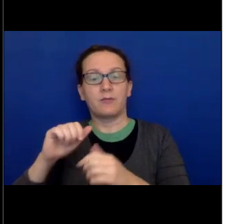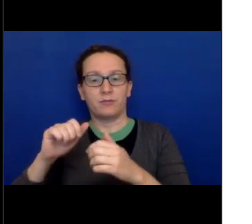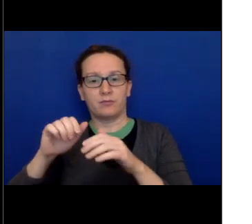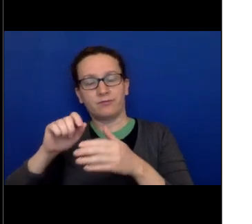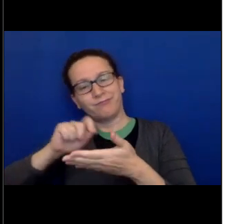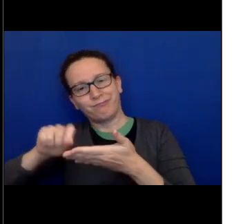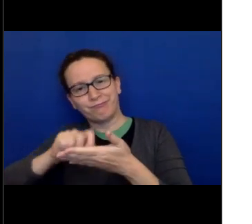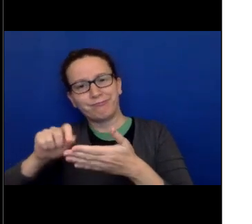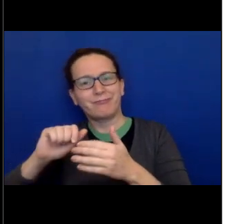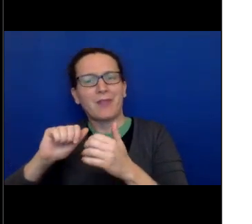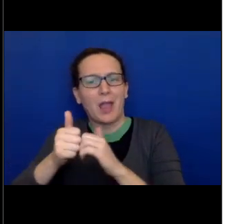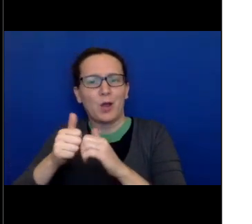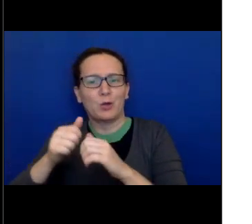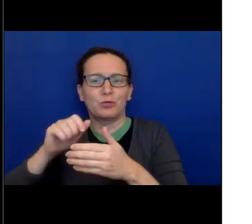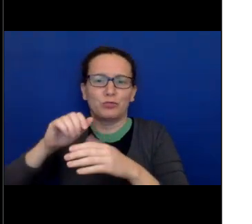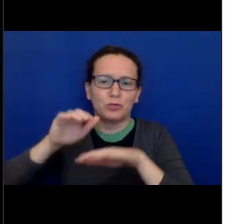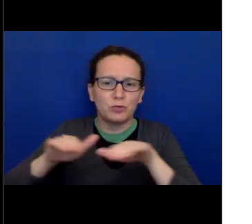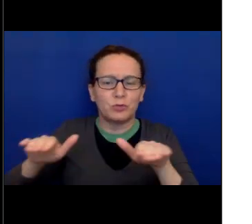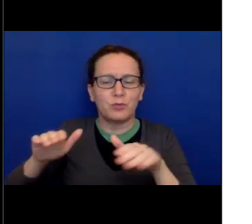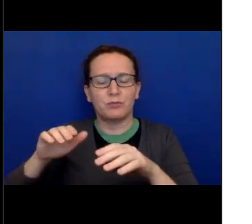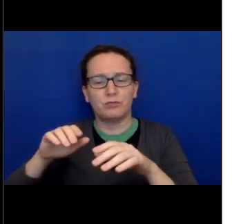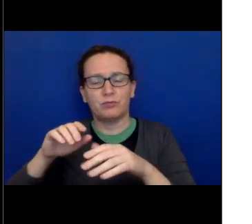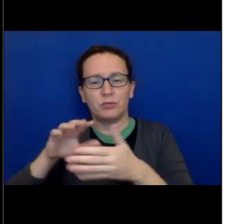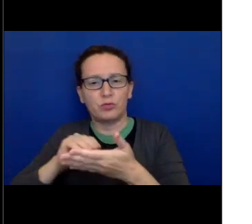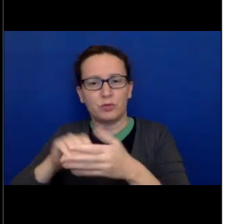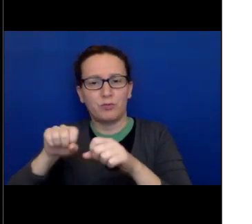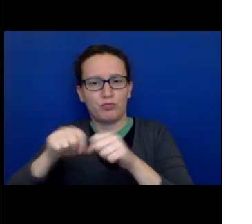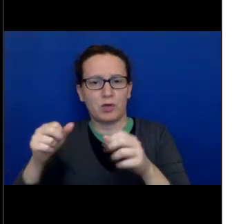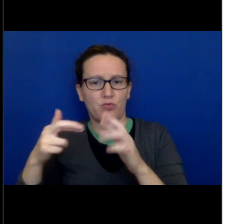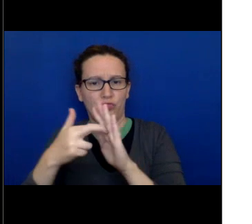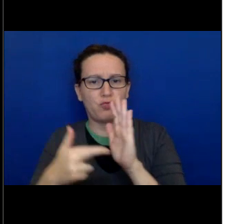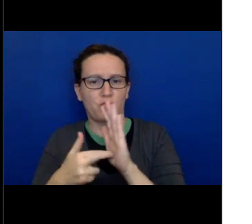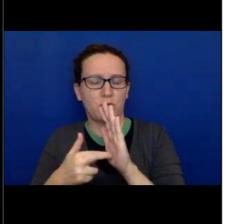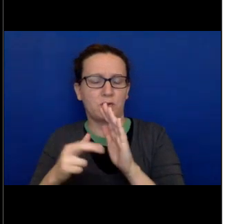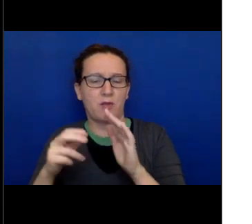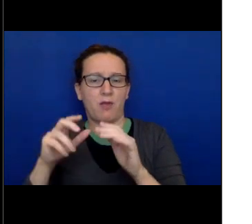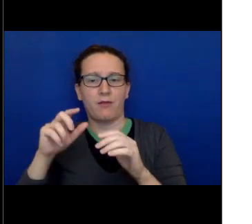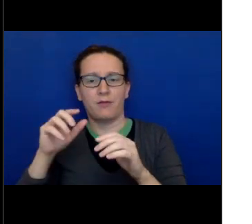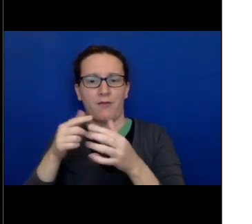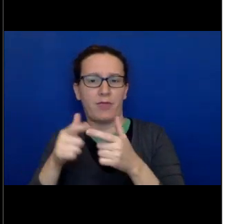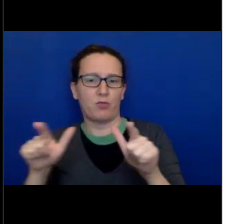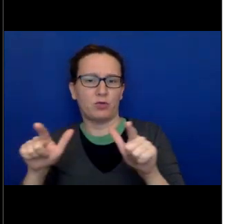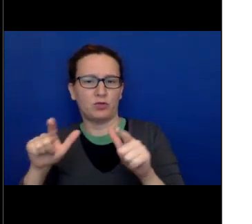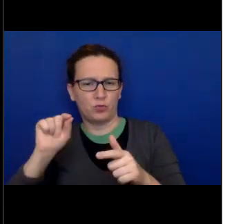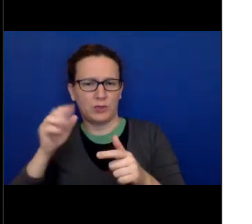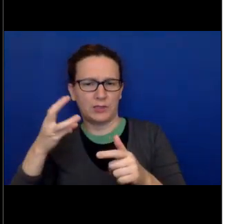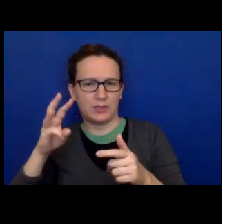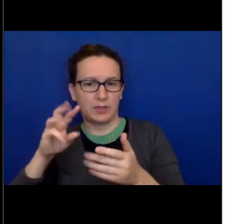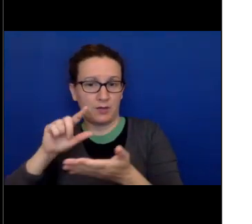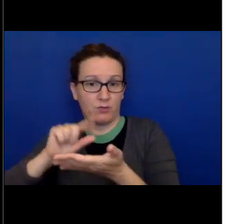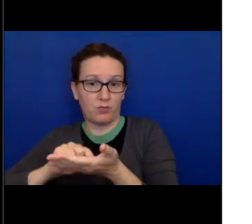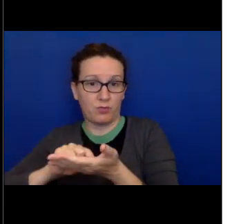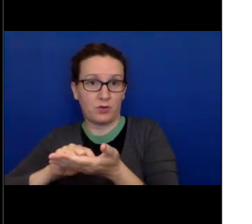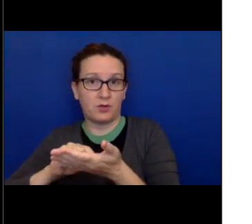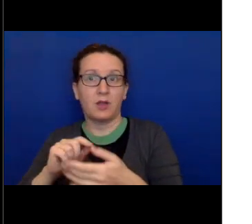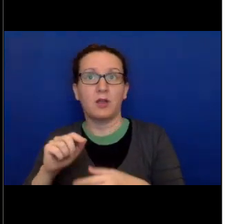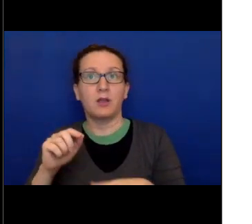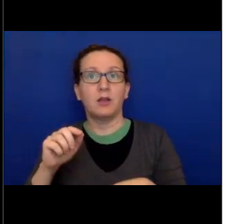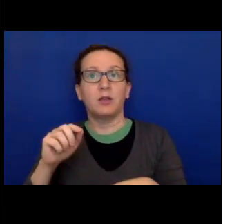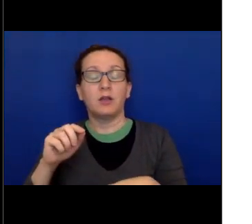of Language, published by the MIT Press in 2016. And that book won our